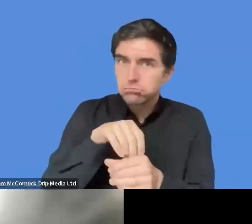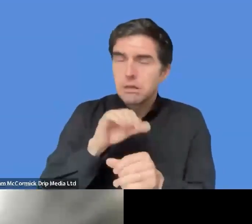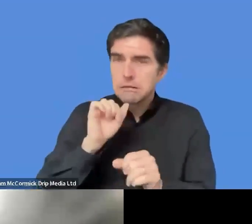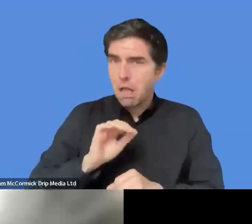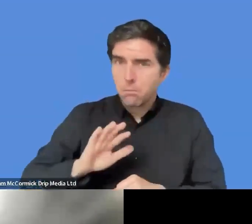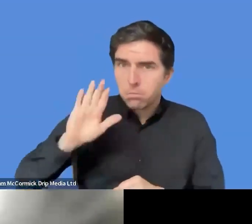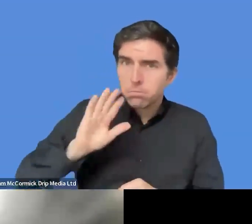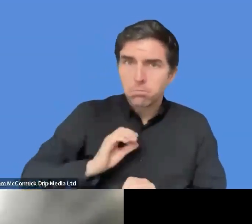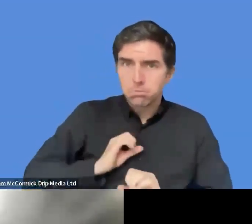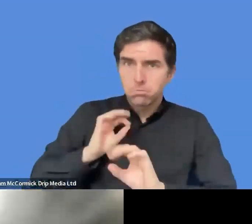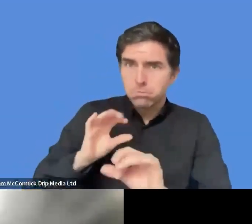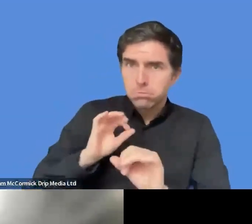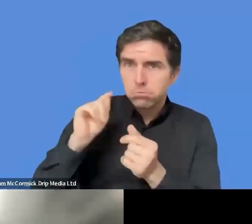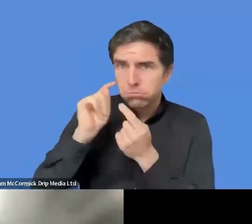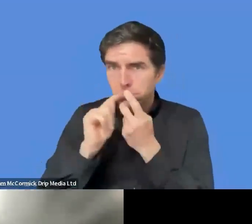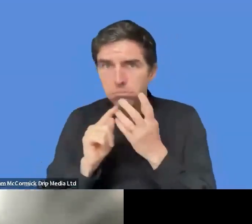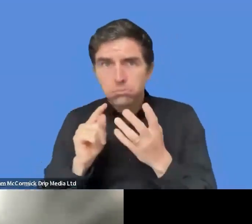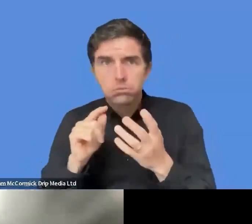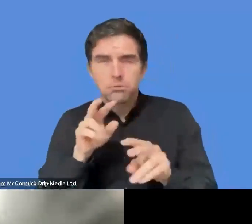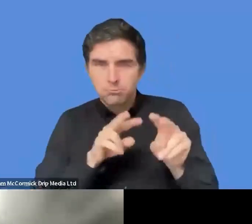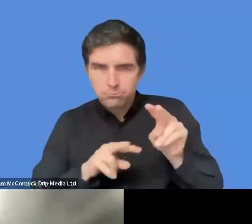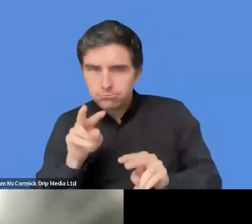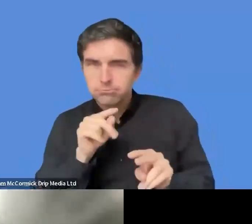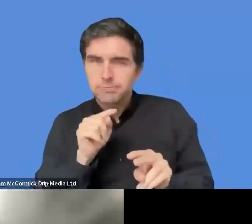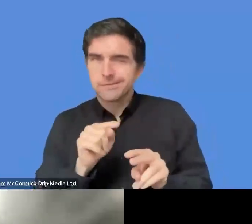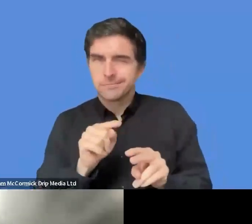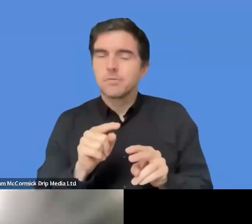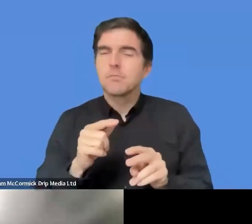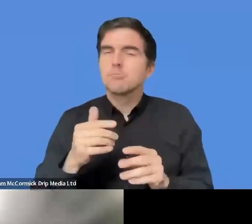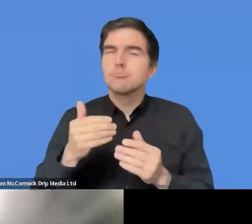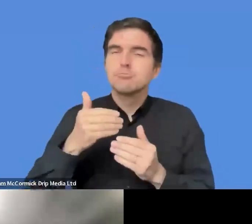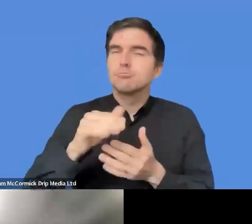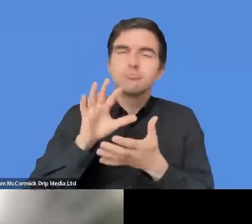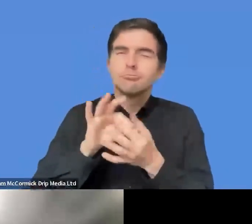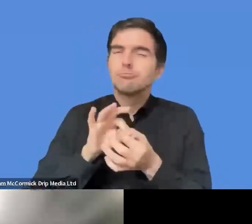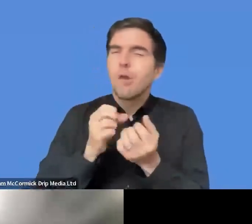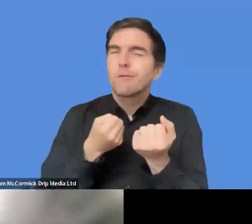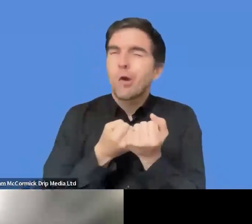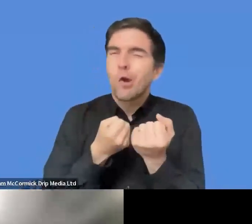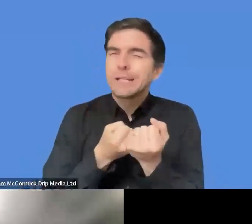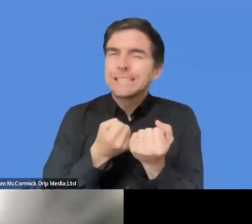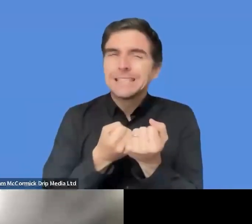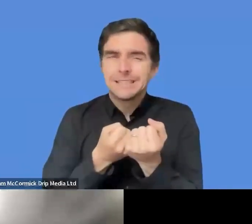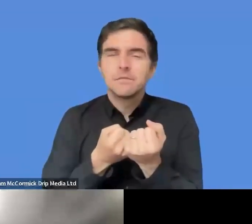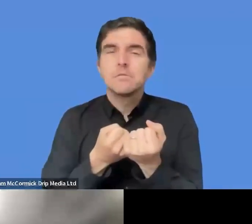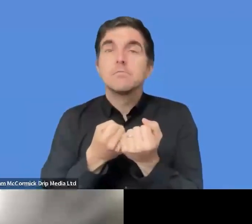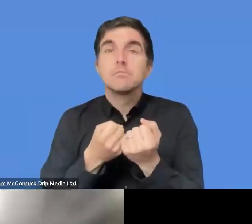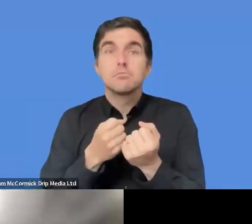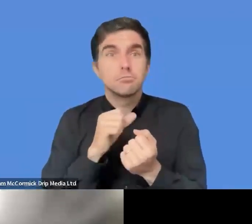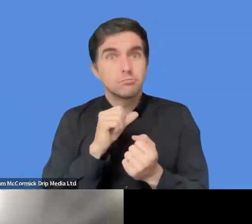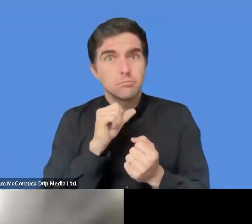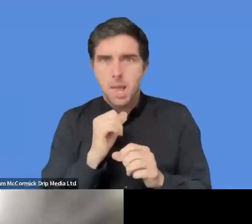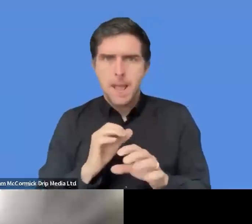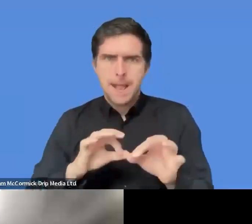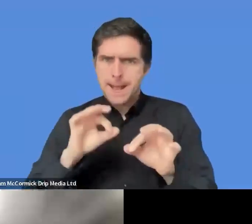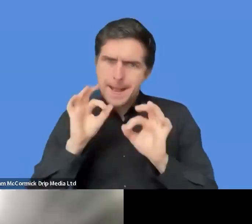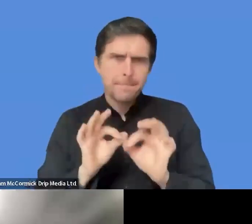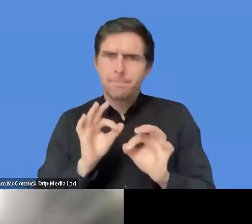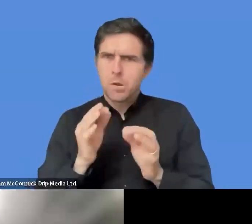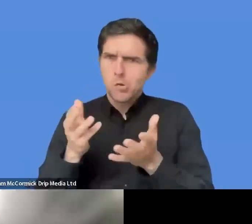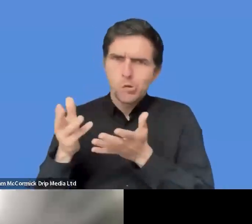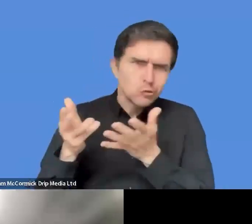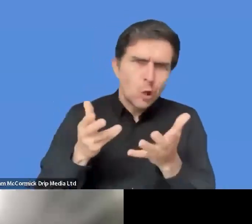in terms of advocacy. They may not necessarily be a service provider, but they are a channel of